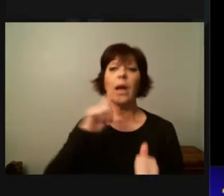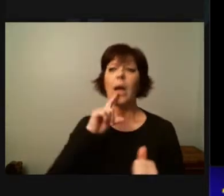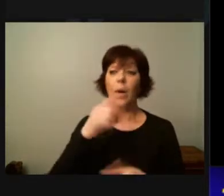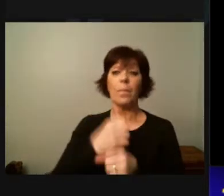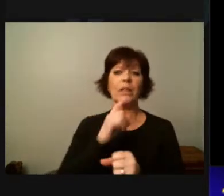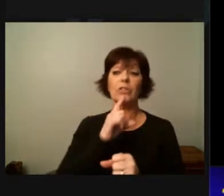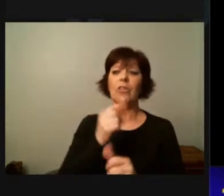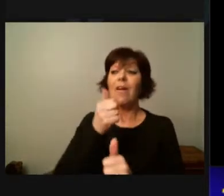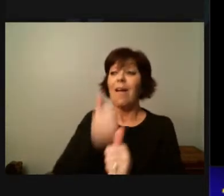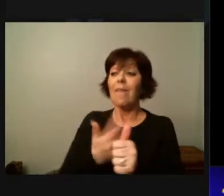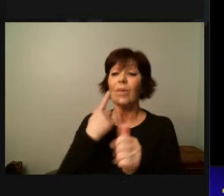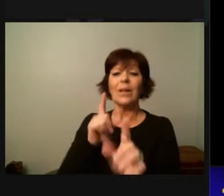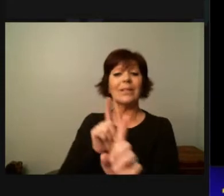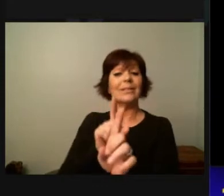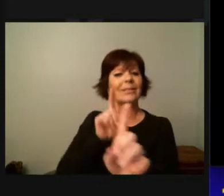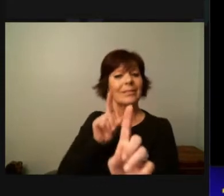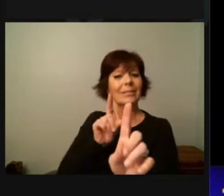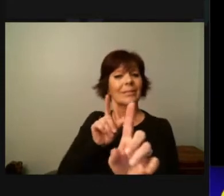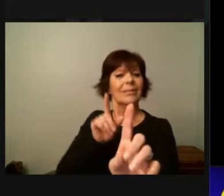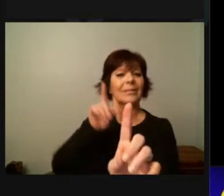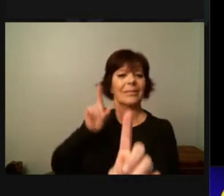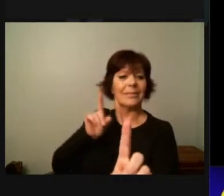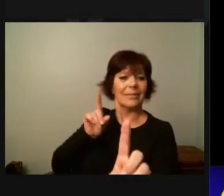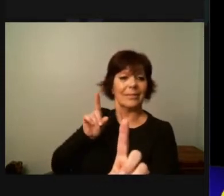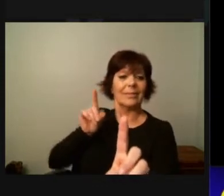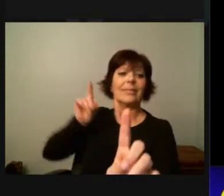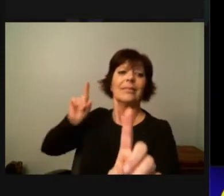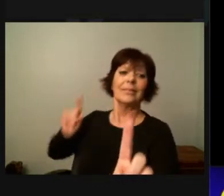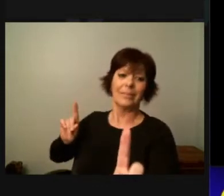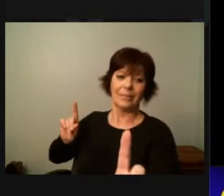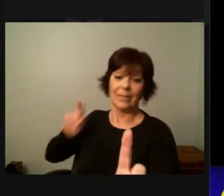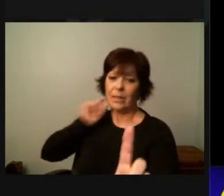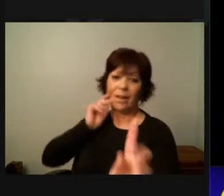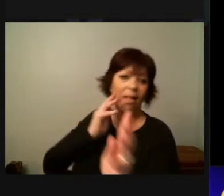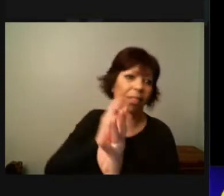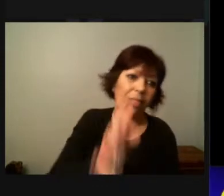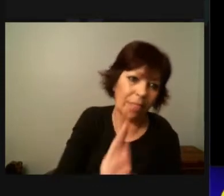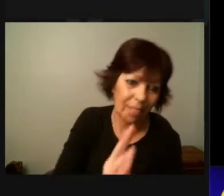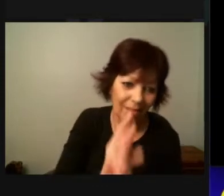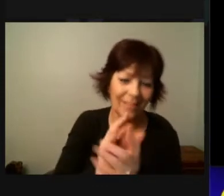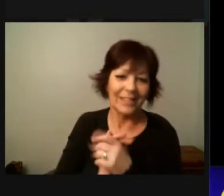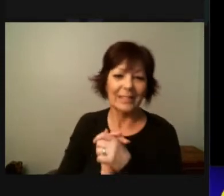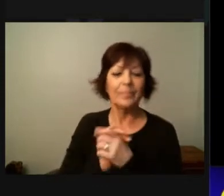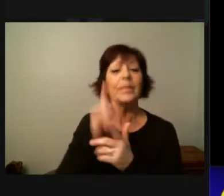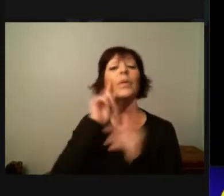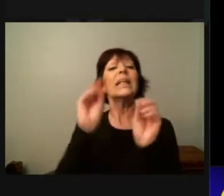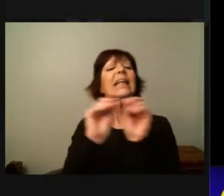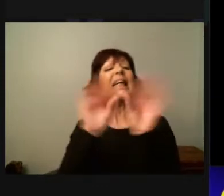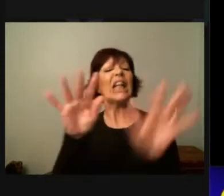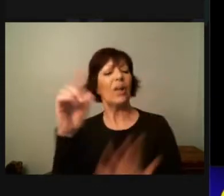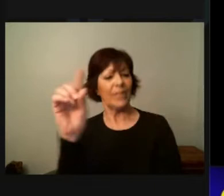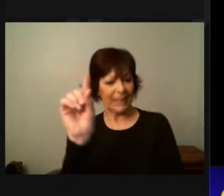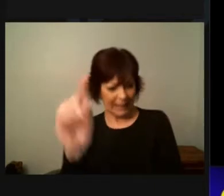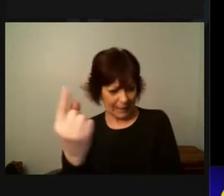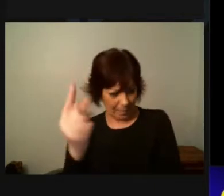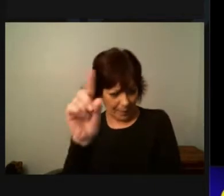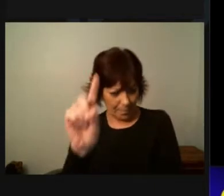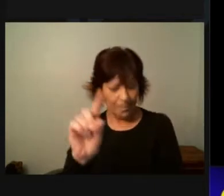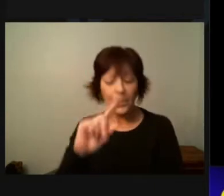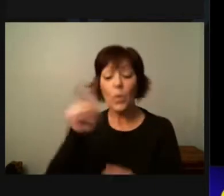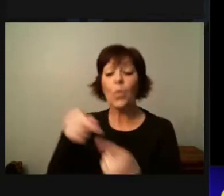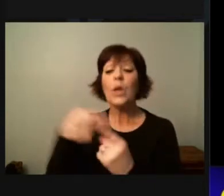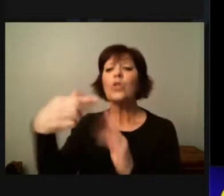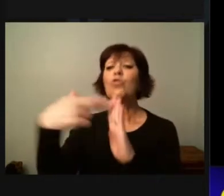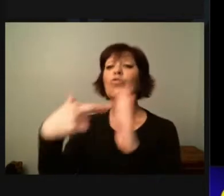everyone is maintaining a good 6-foot distance amongst each other. So just to clarify a little bit, when you